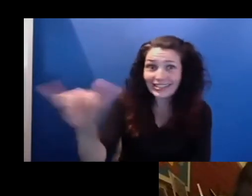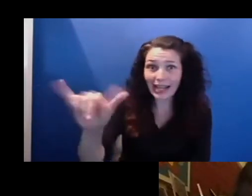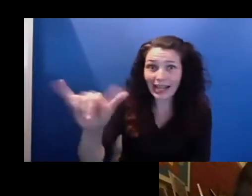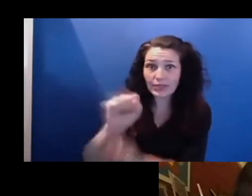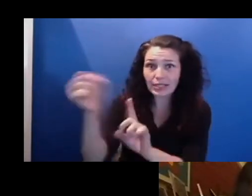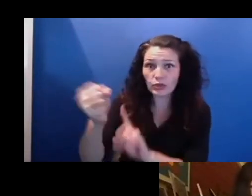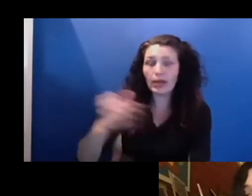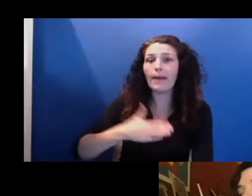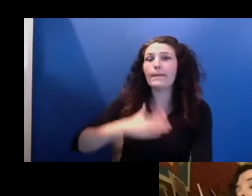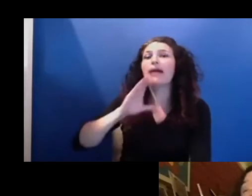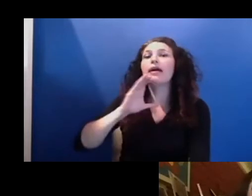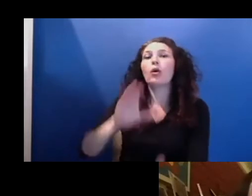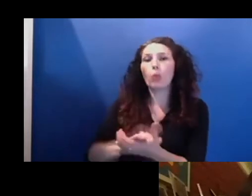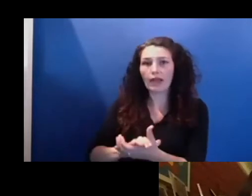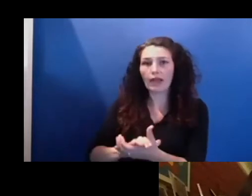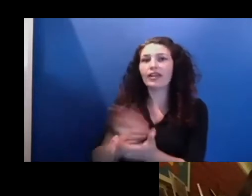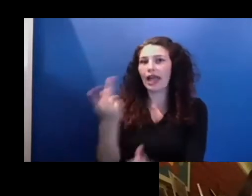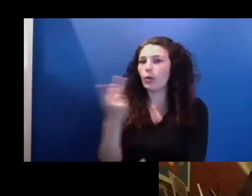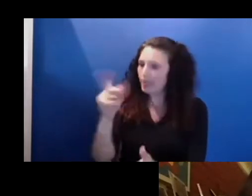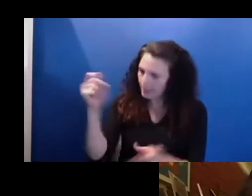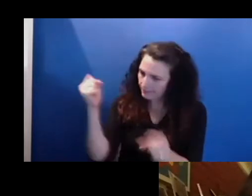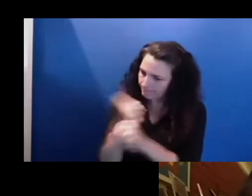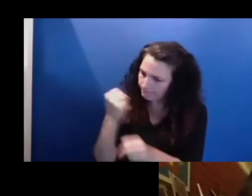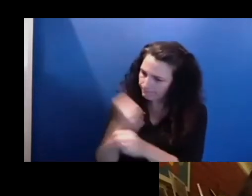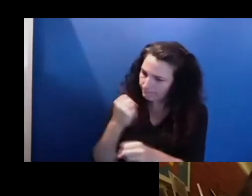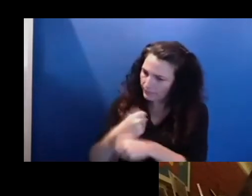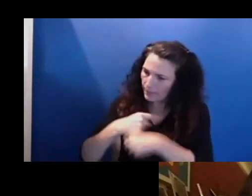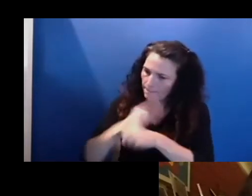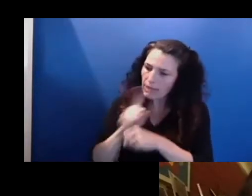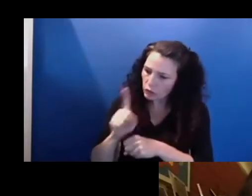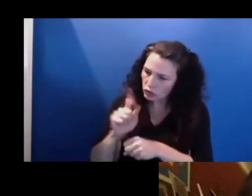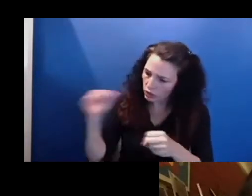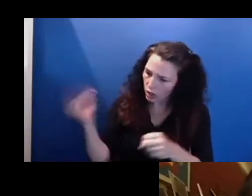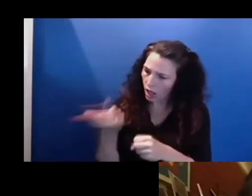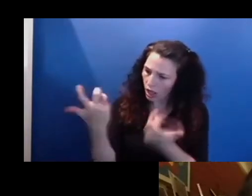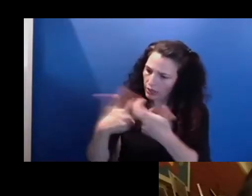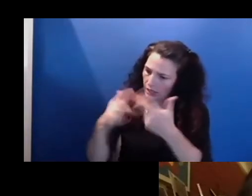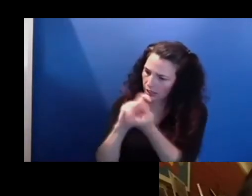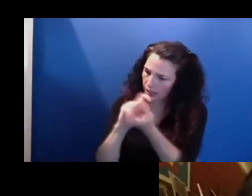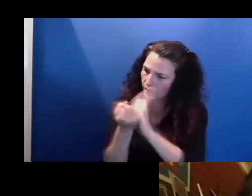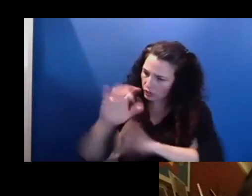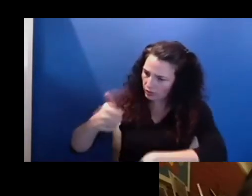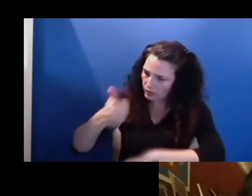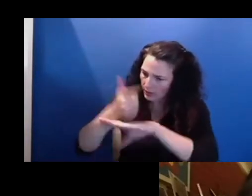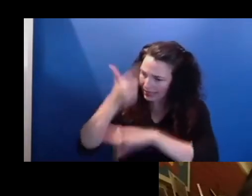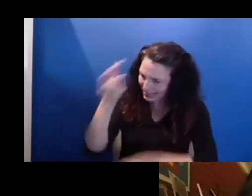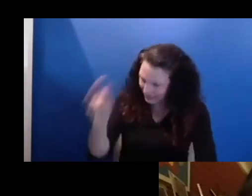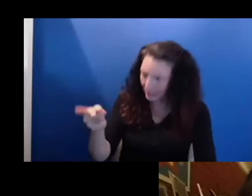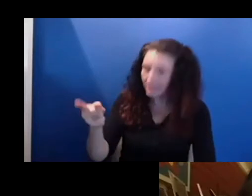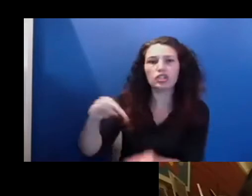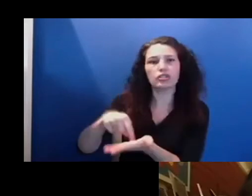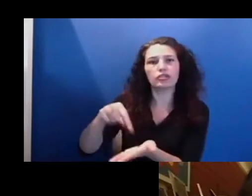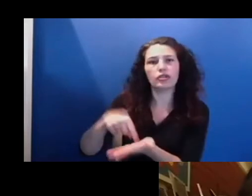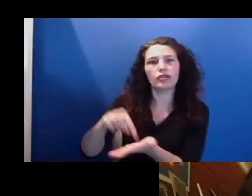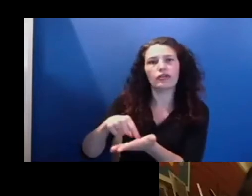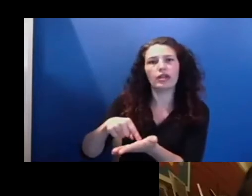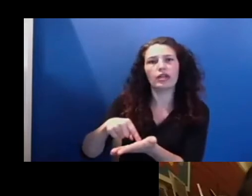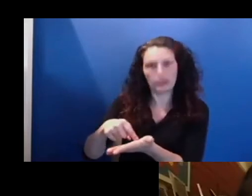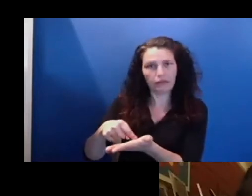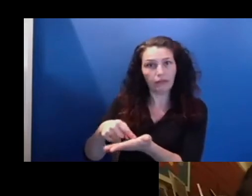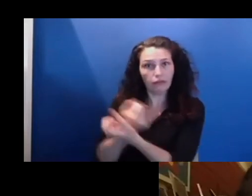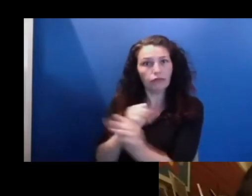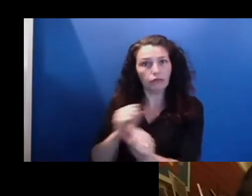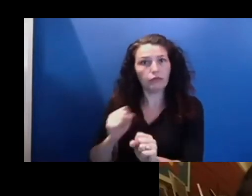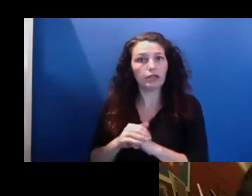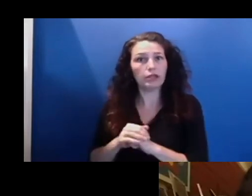to ensure that our youngest son has the necessary accommodations in place so that he has a free and appropriate public education. In that process, we